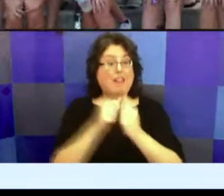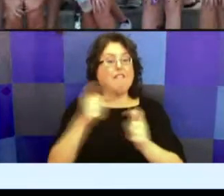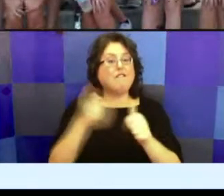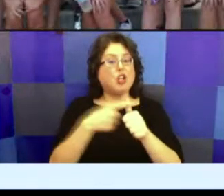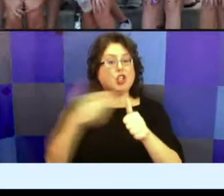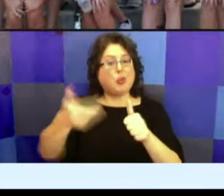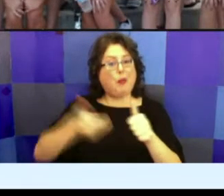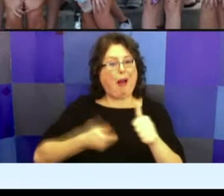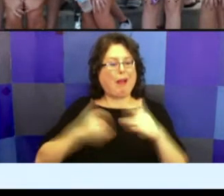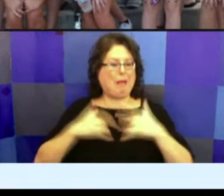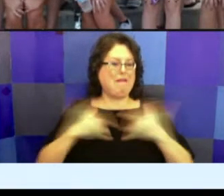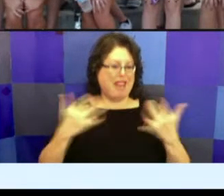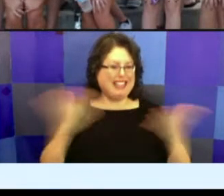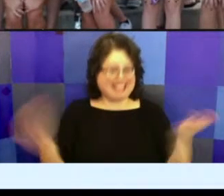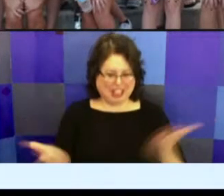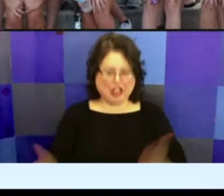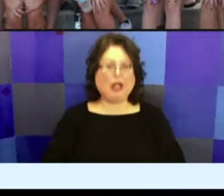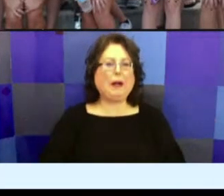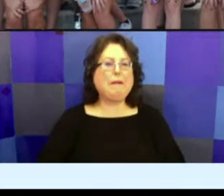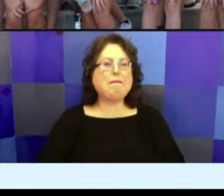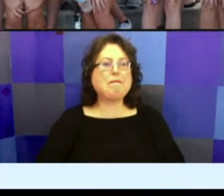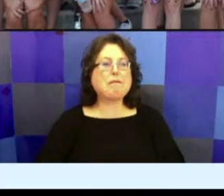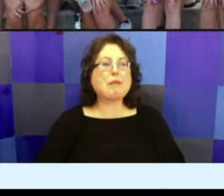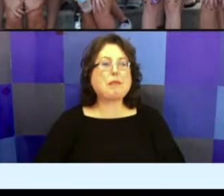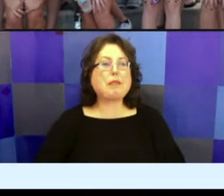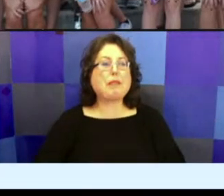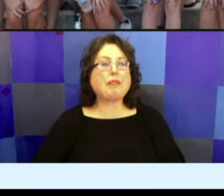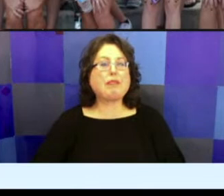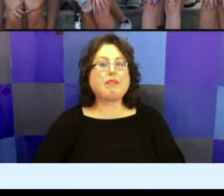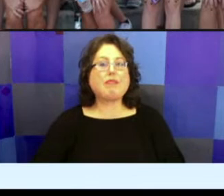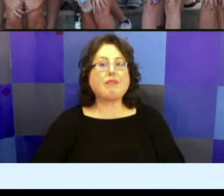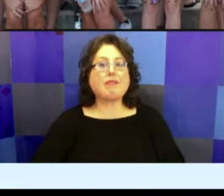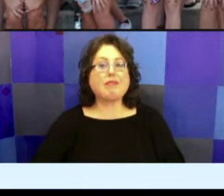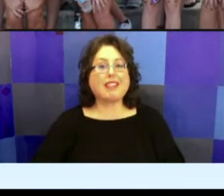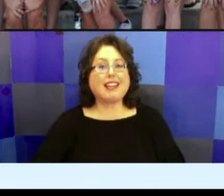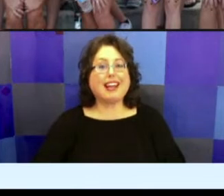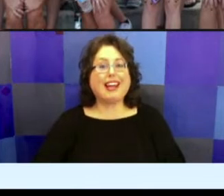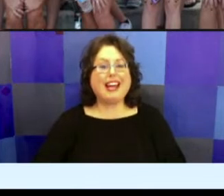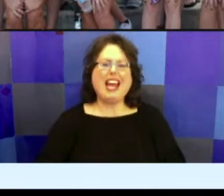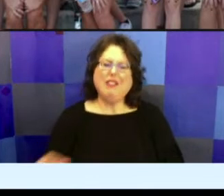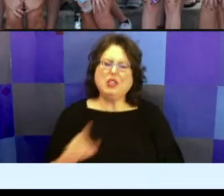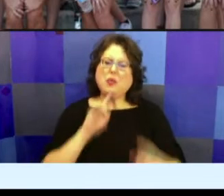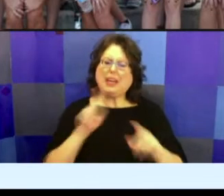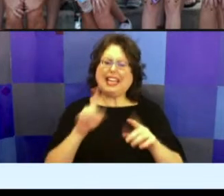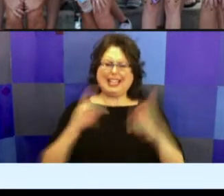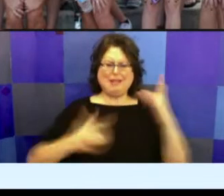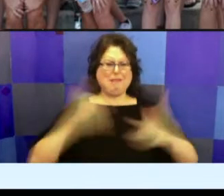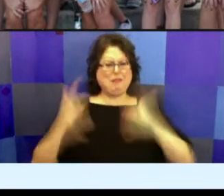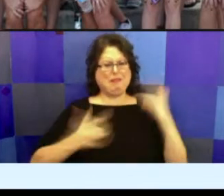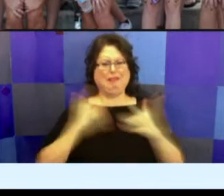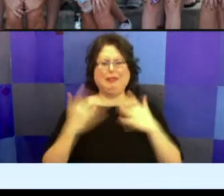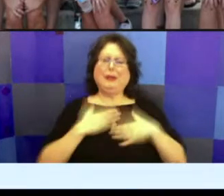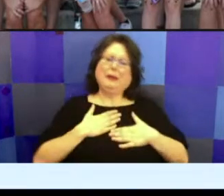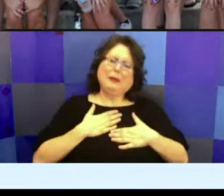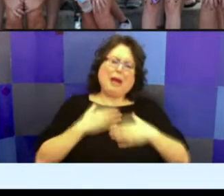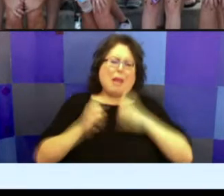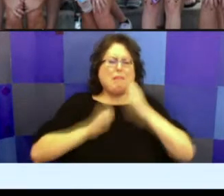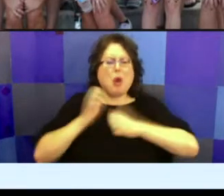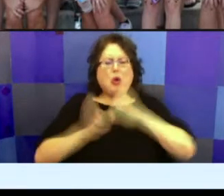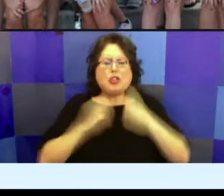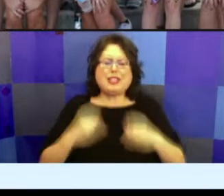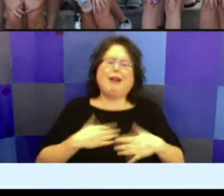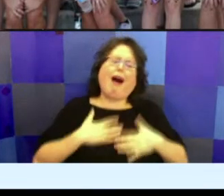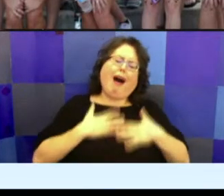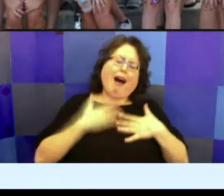Morris University. We held an emotional, at least for me, it was very emotional, a virtual graduation and award